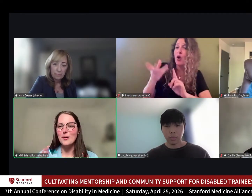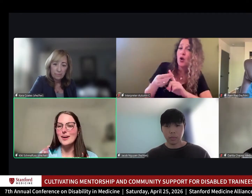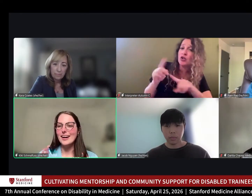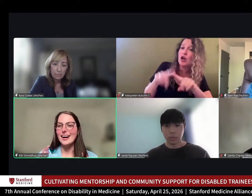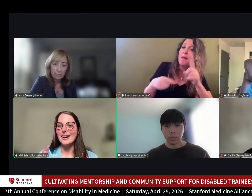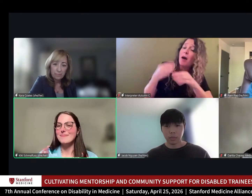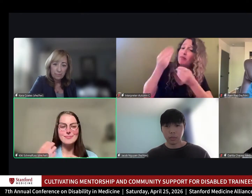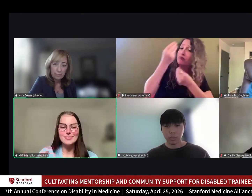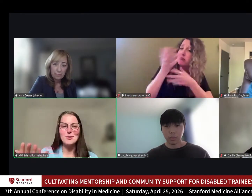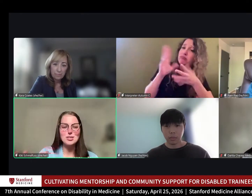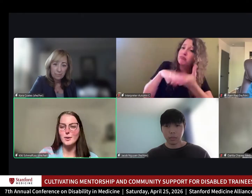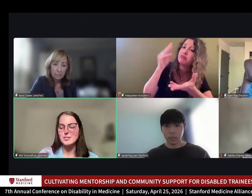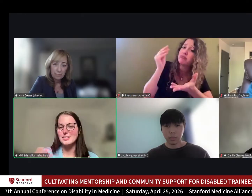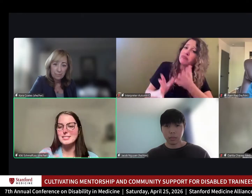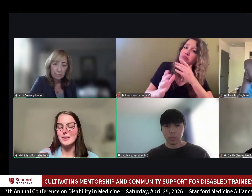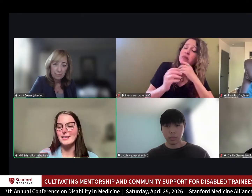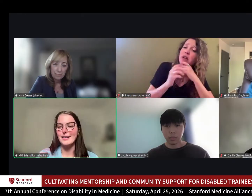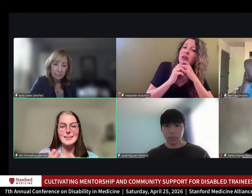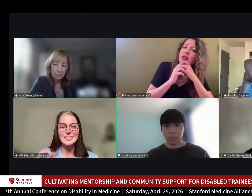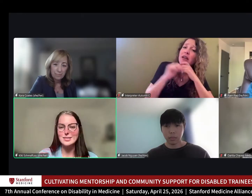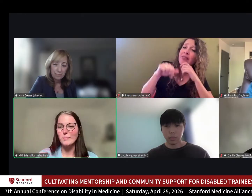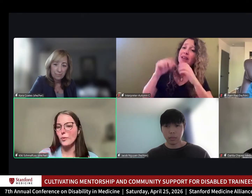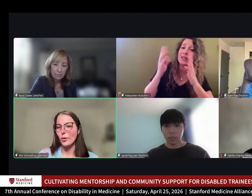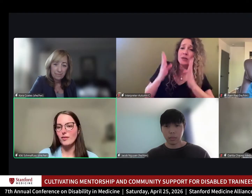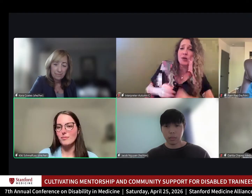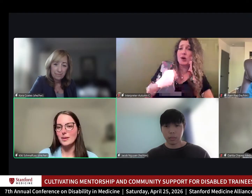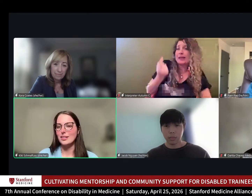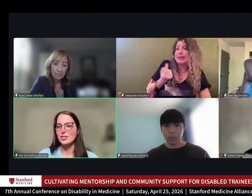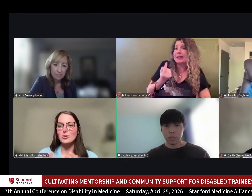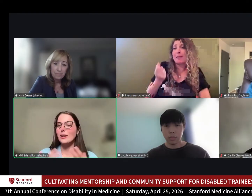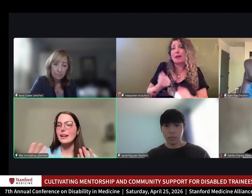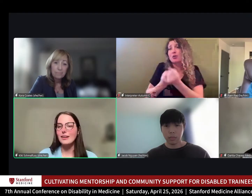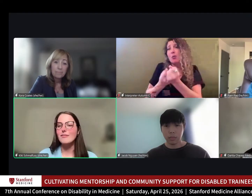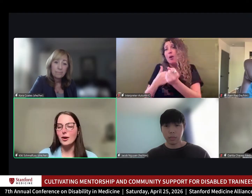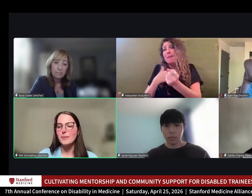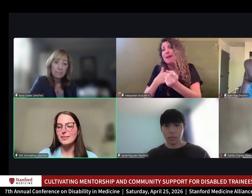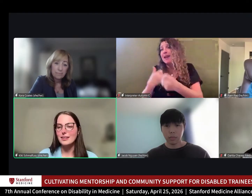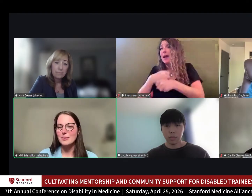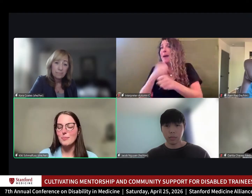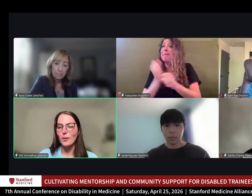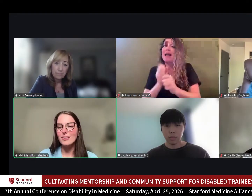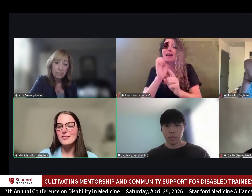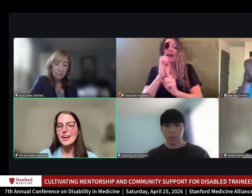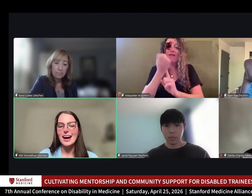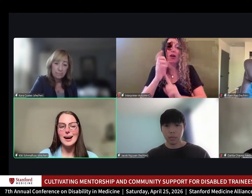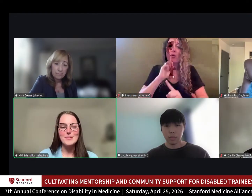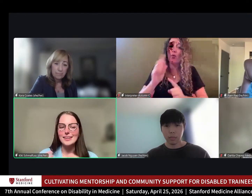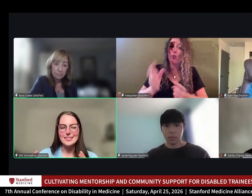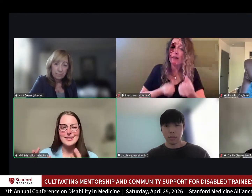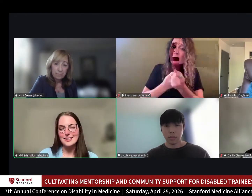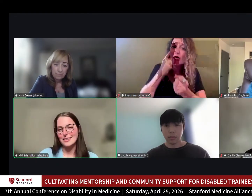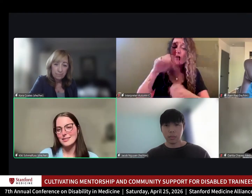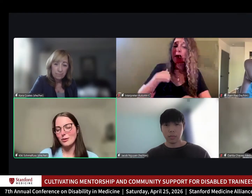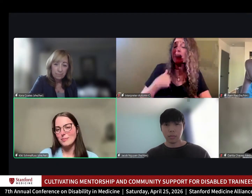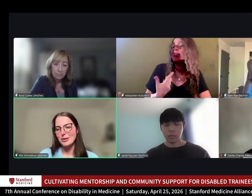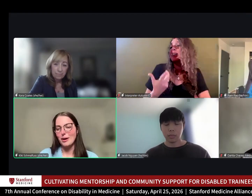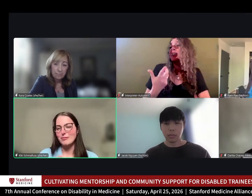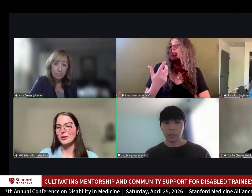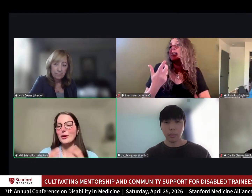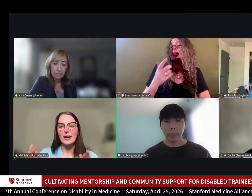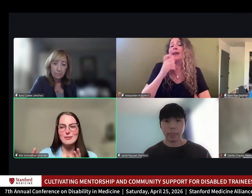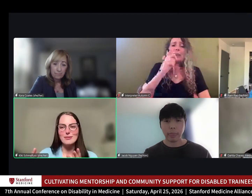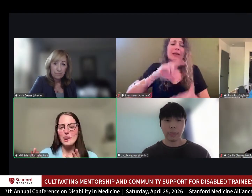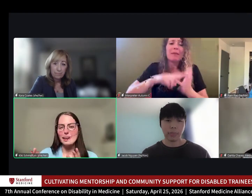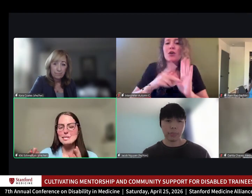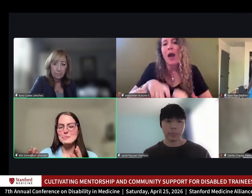students know, this person is somebody that is supportive of me and is just creating an environment that is supportive. And that doesn't necessarily mean you